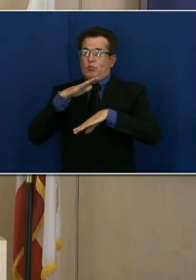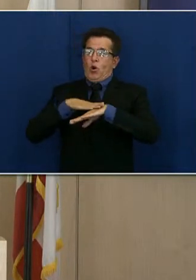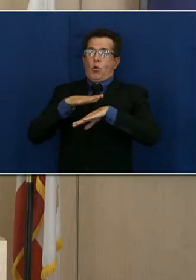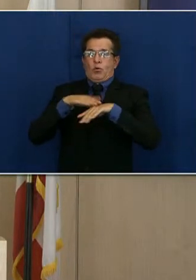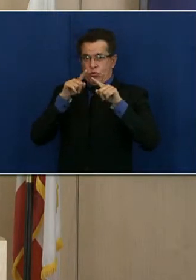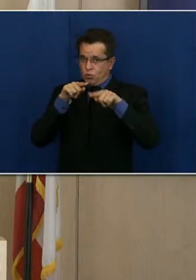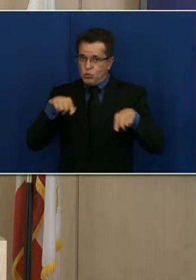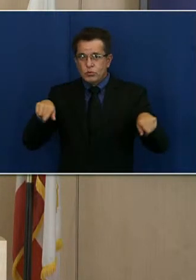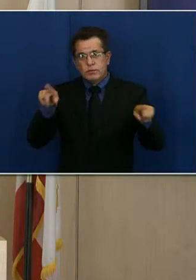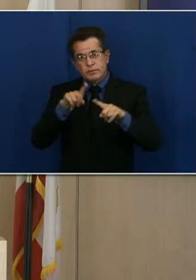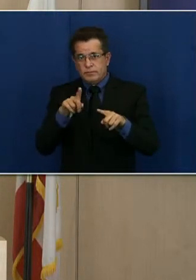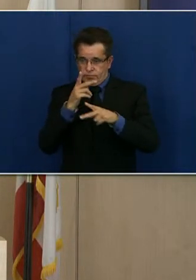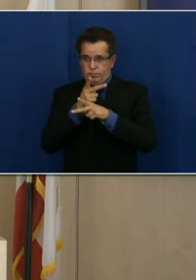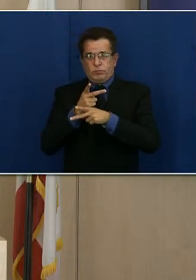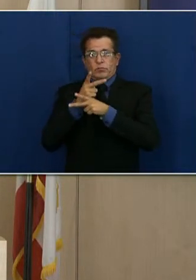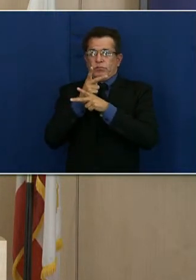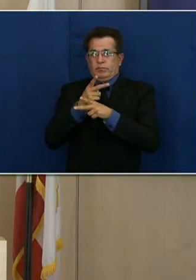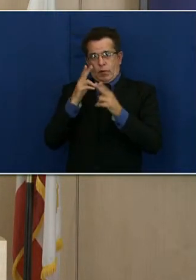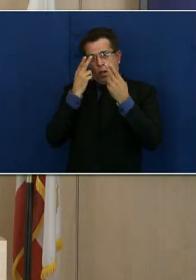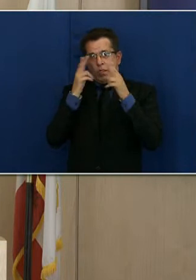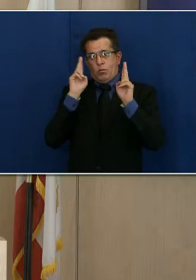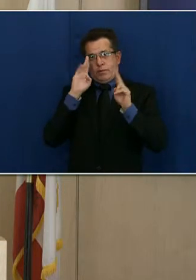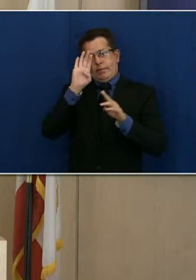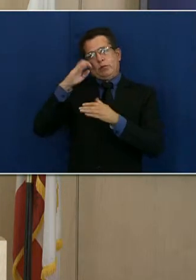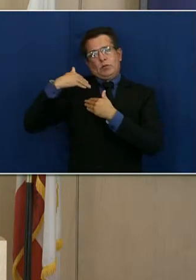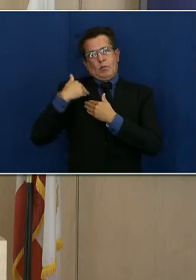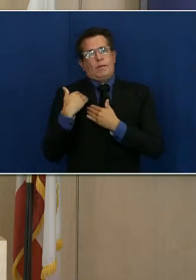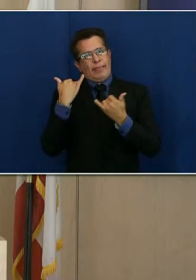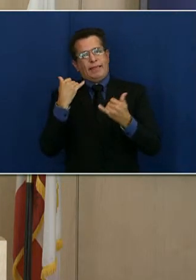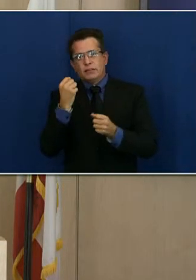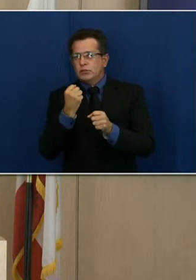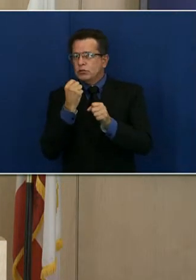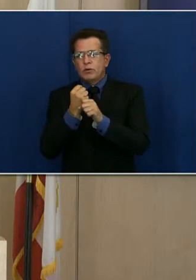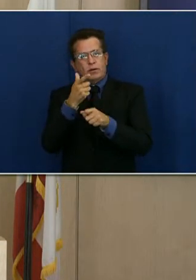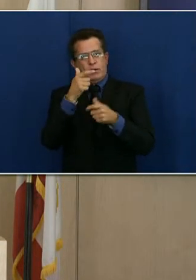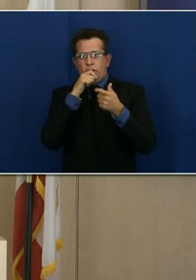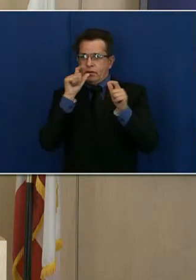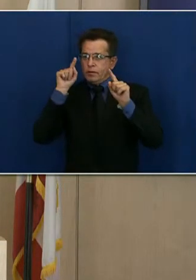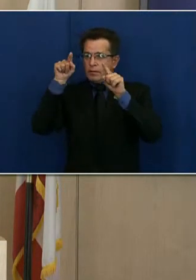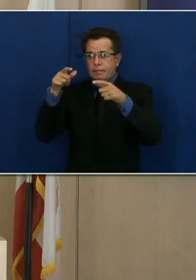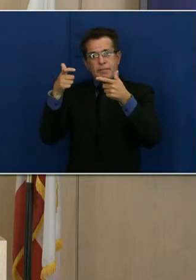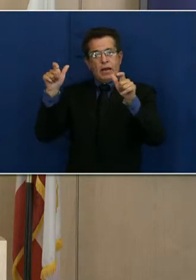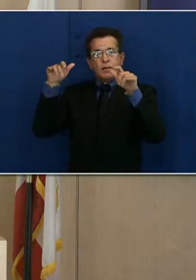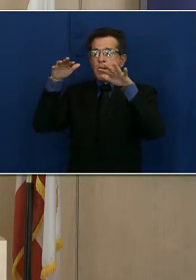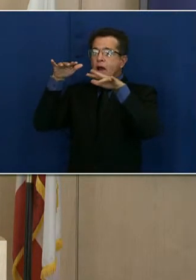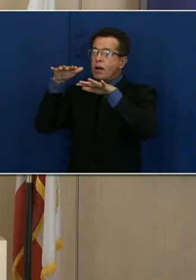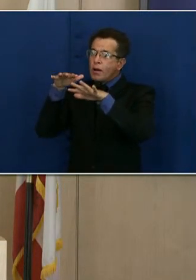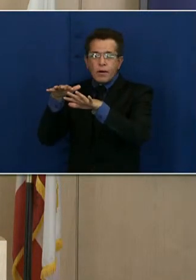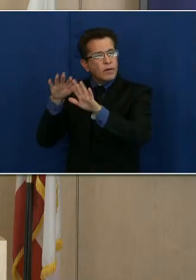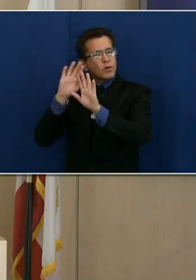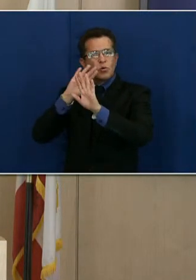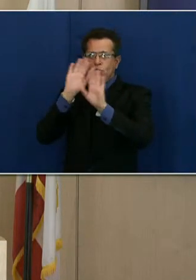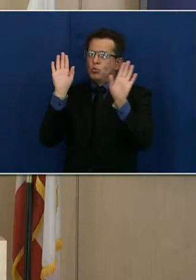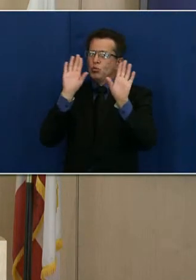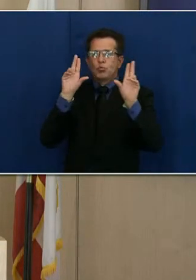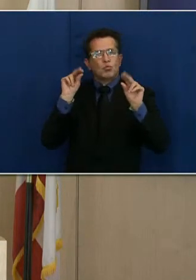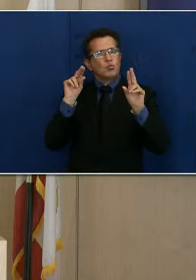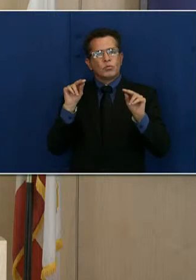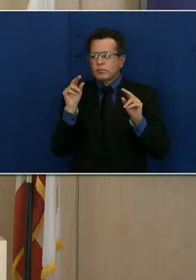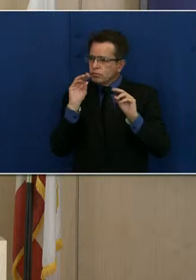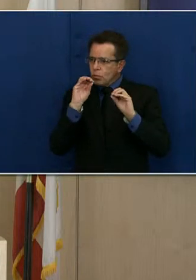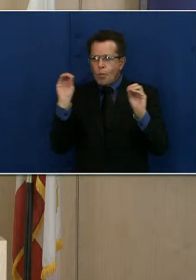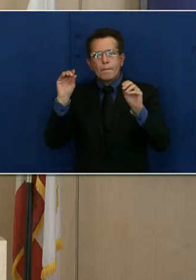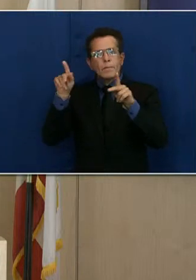everyone to enjoy Halloween responsibly this year. Avoid large gatherings and large group